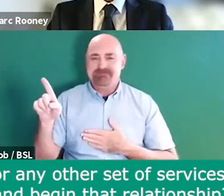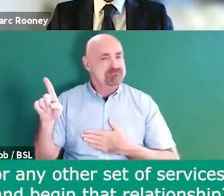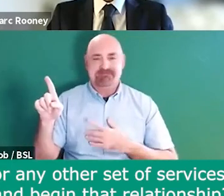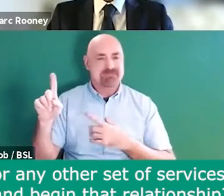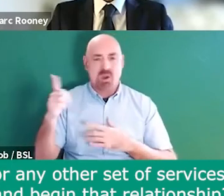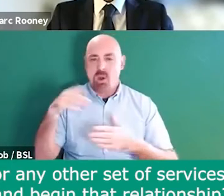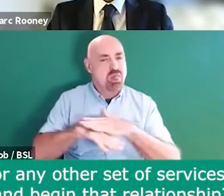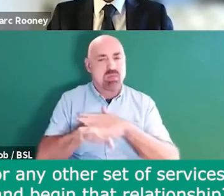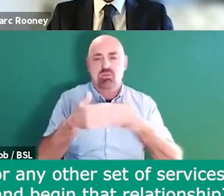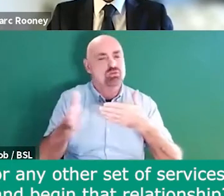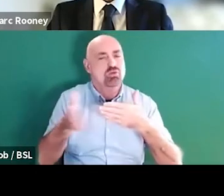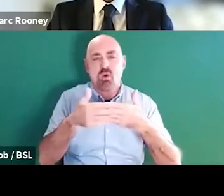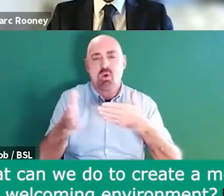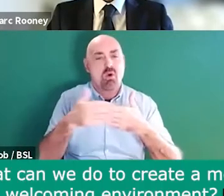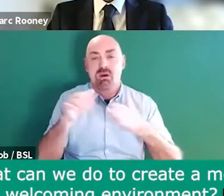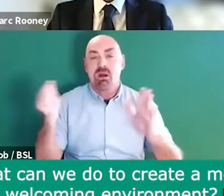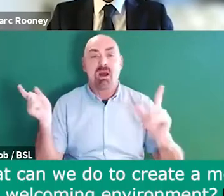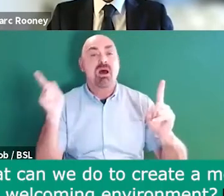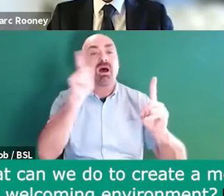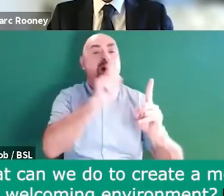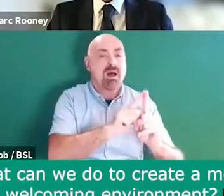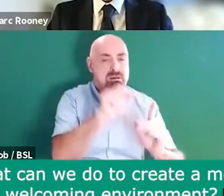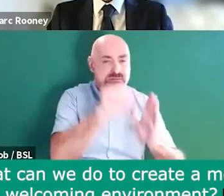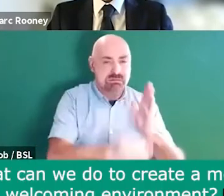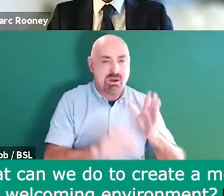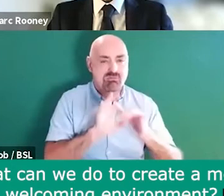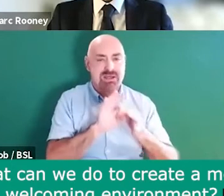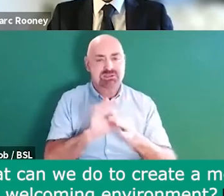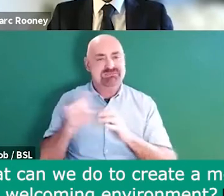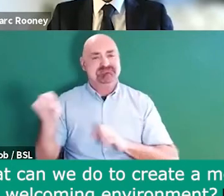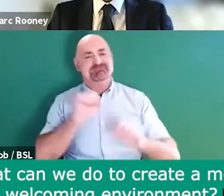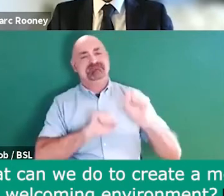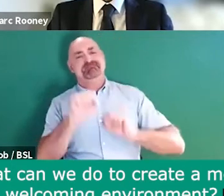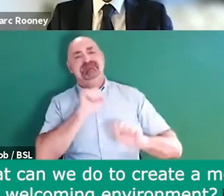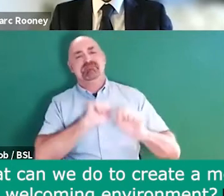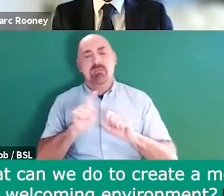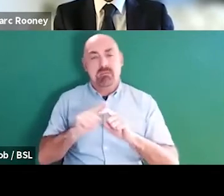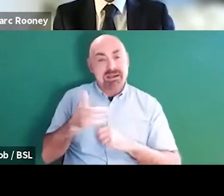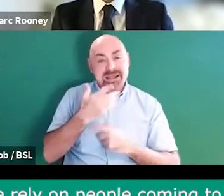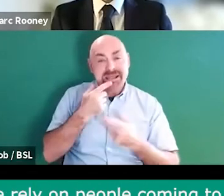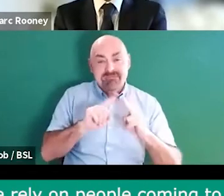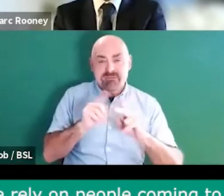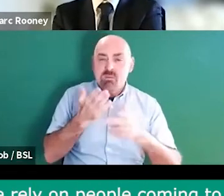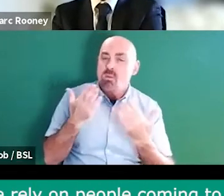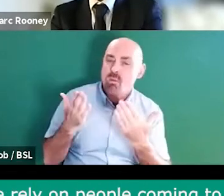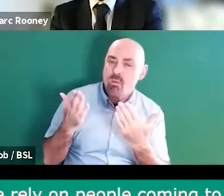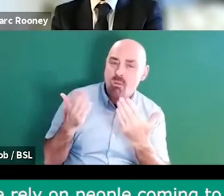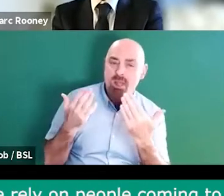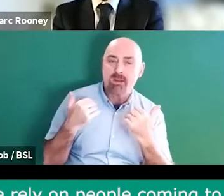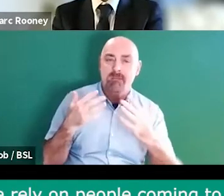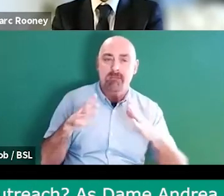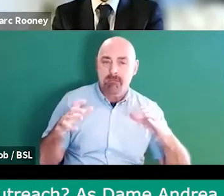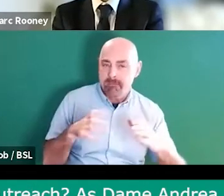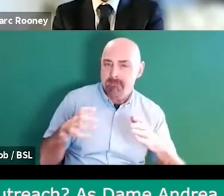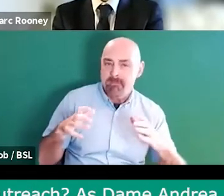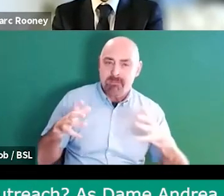and begin that relationship? What can we do to create a more welcoming environment? Do we rely on people coming to